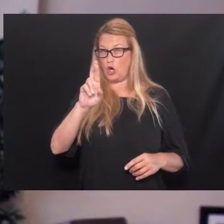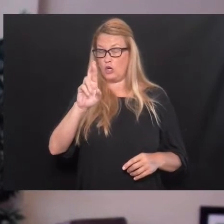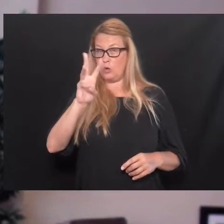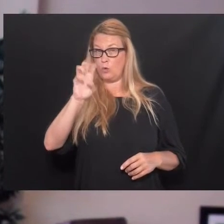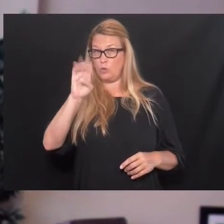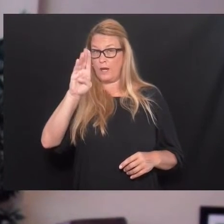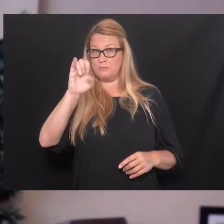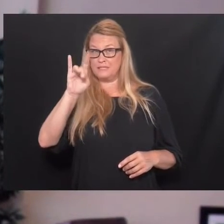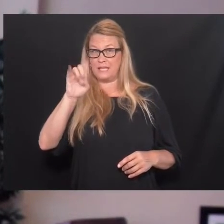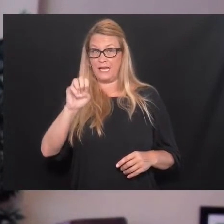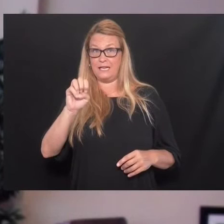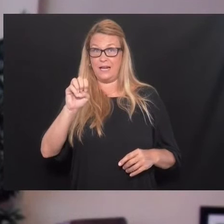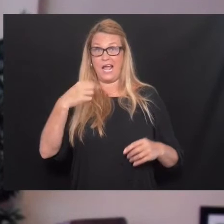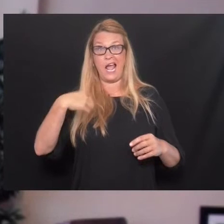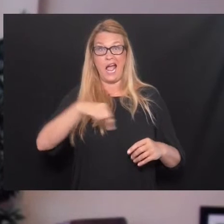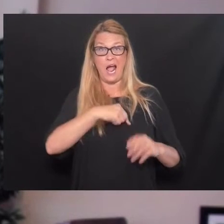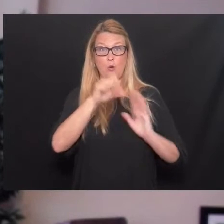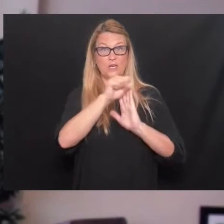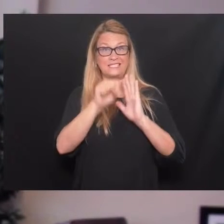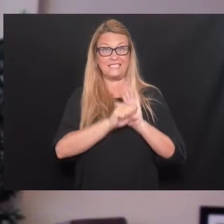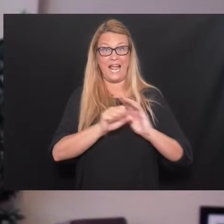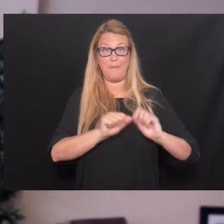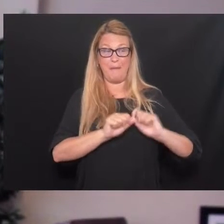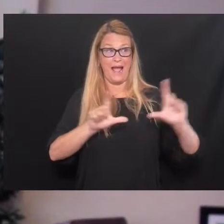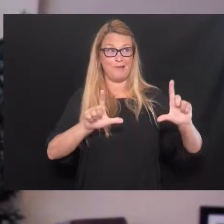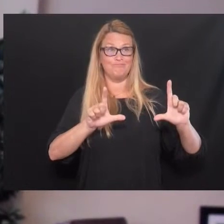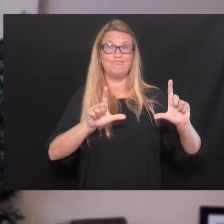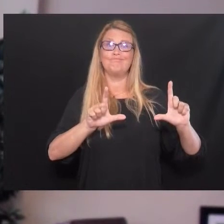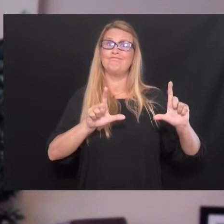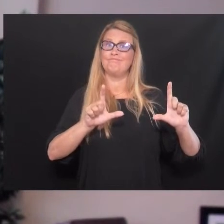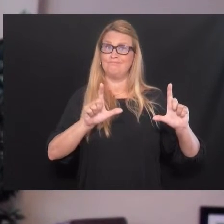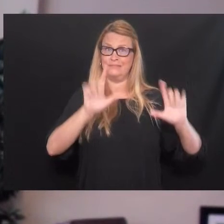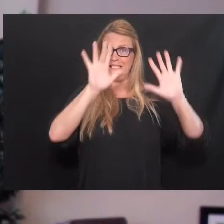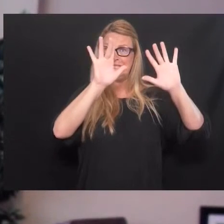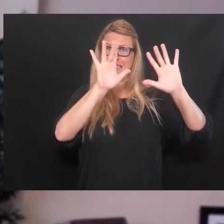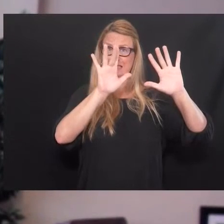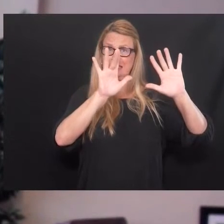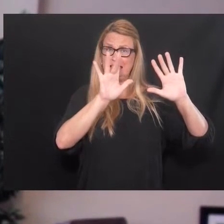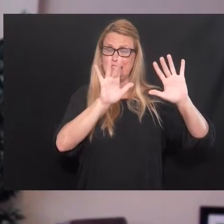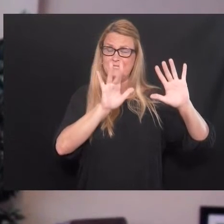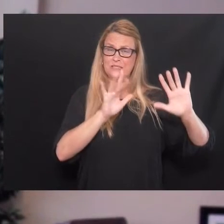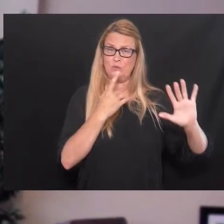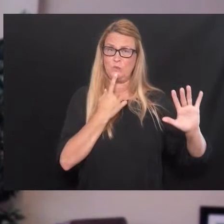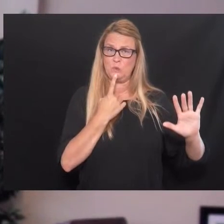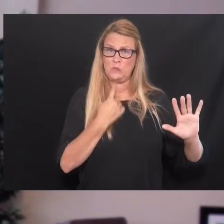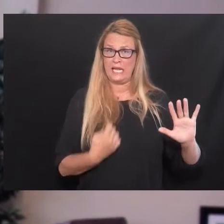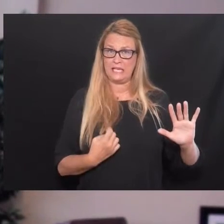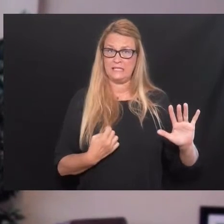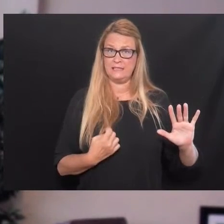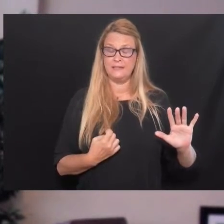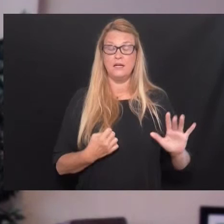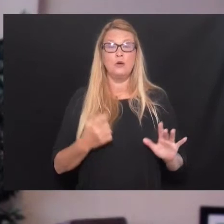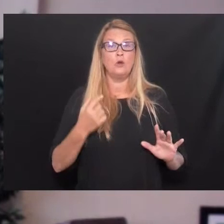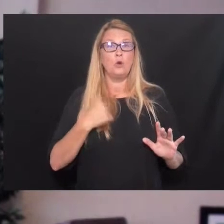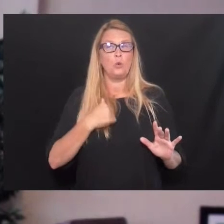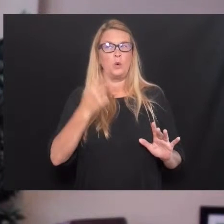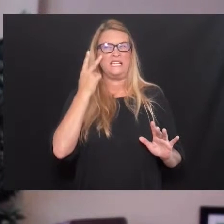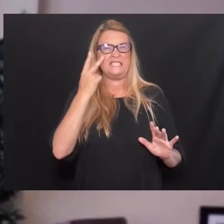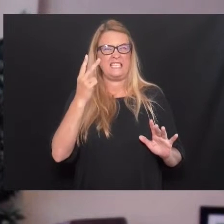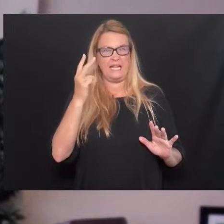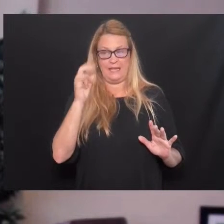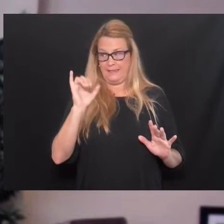now basically getting red. And as we look at the spread of this most highly